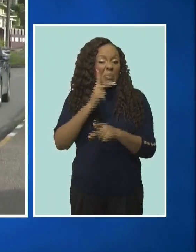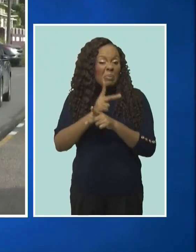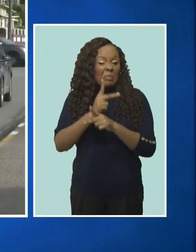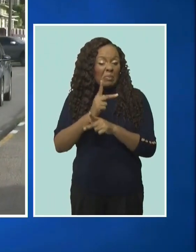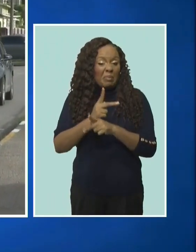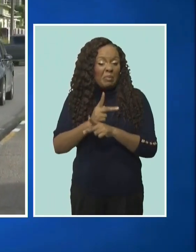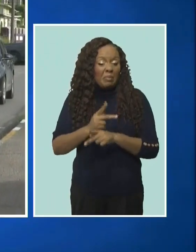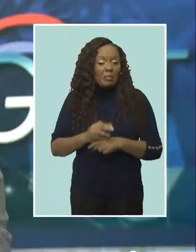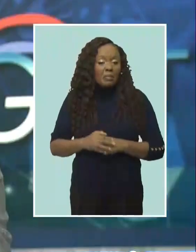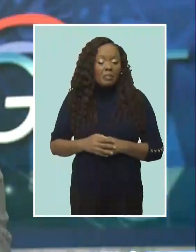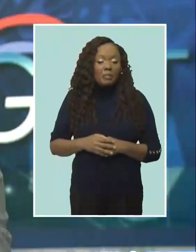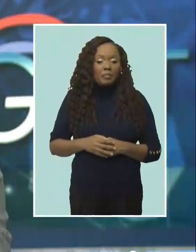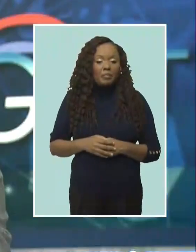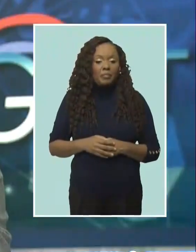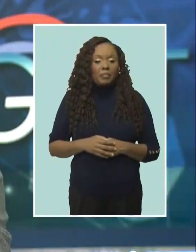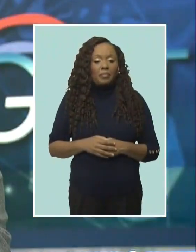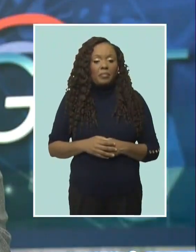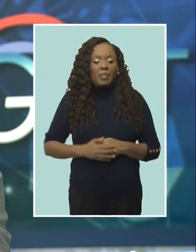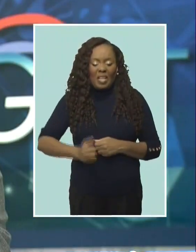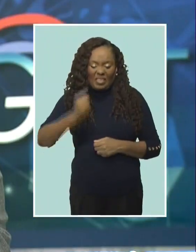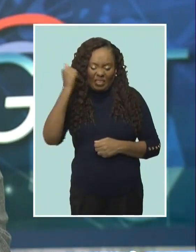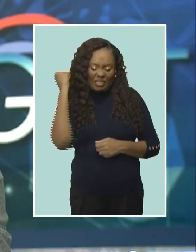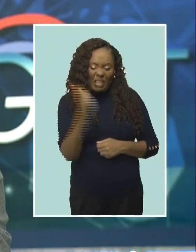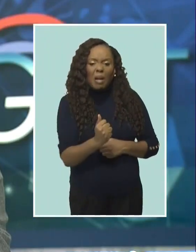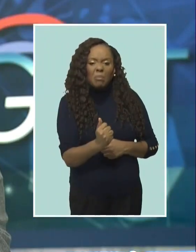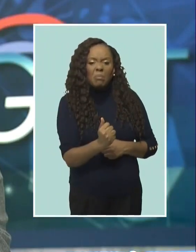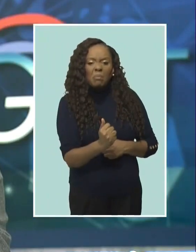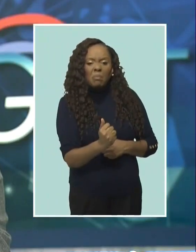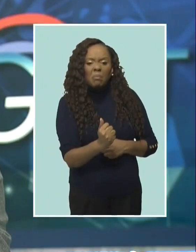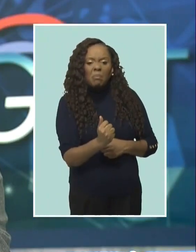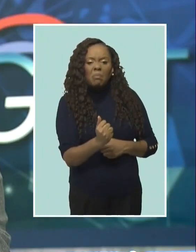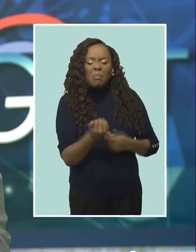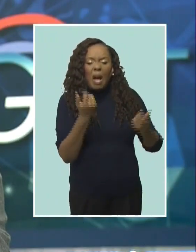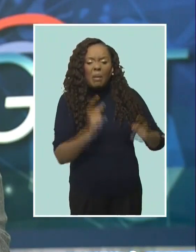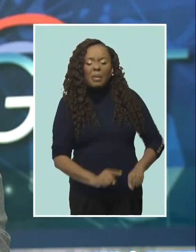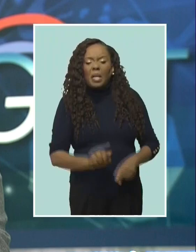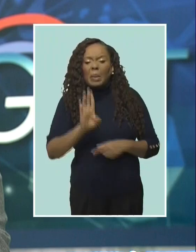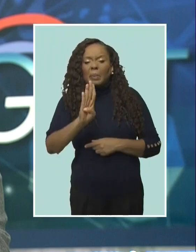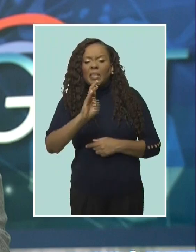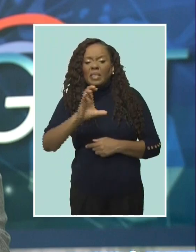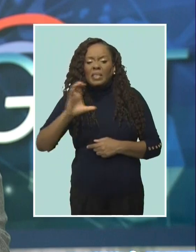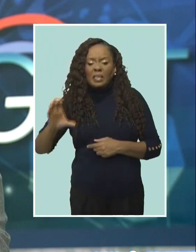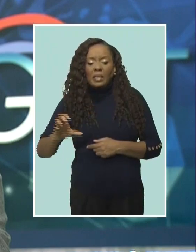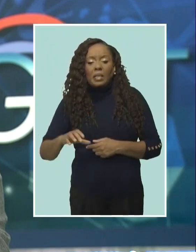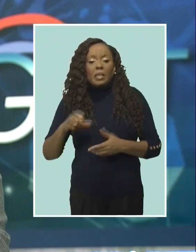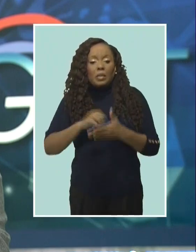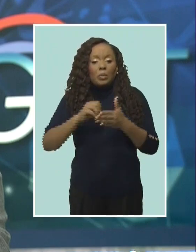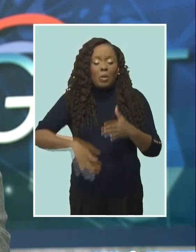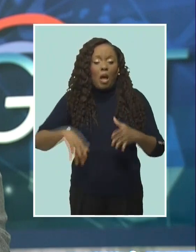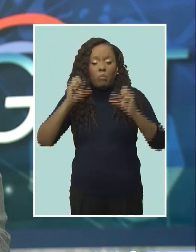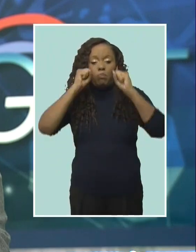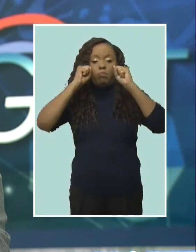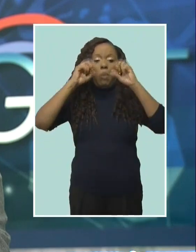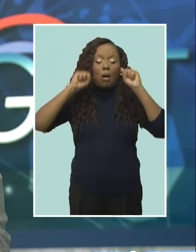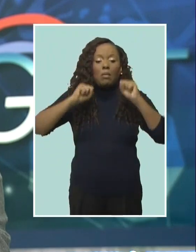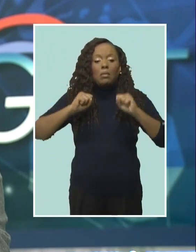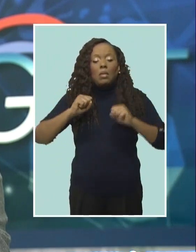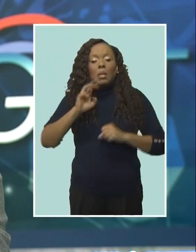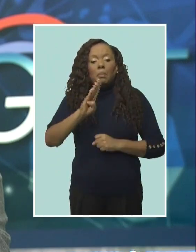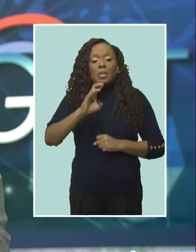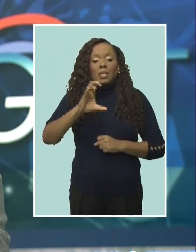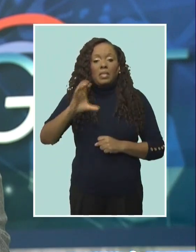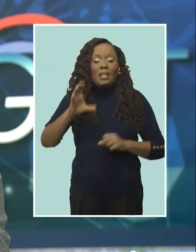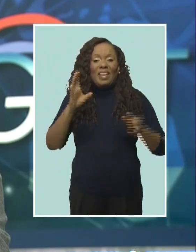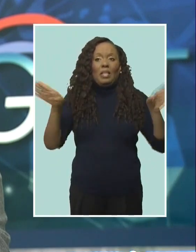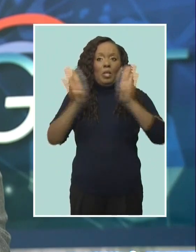News. A stabbing incident at the Barbados Community College left students in shock and forced a lockdown